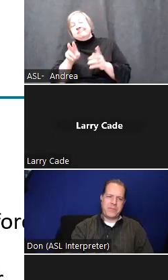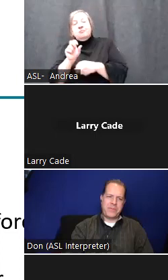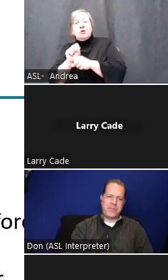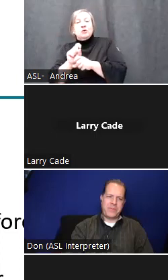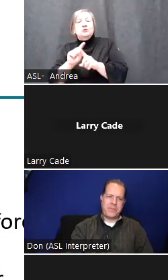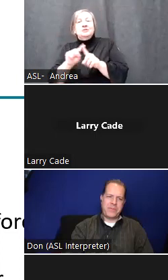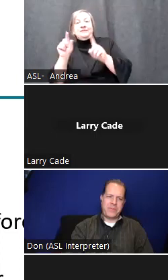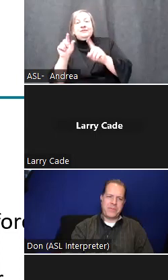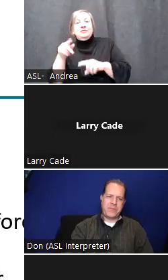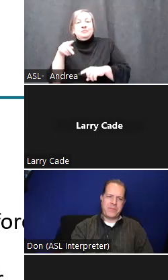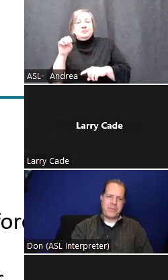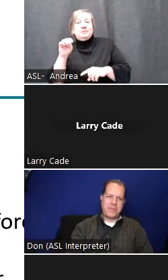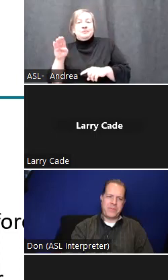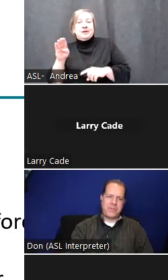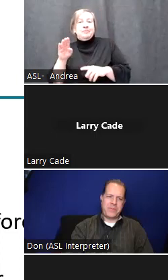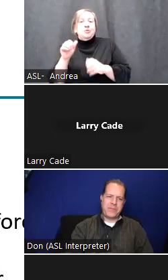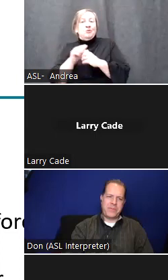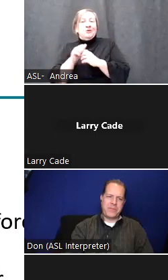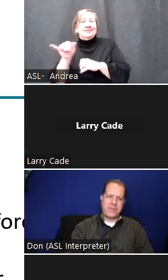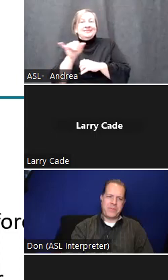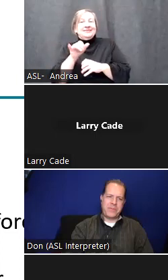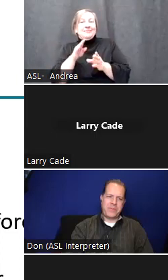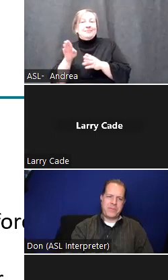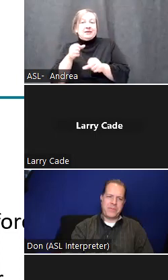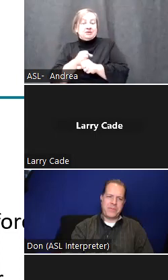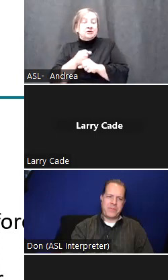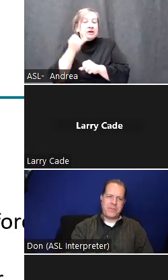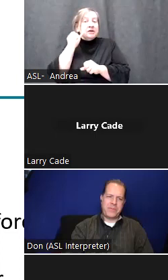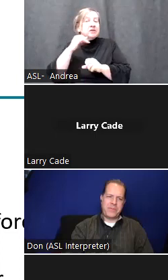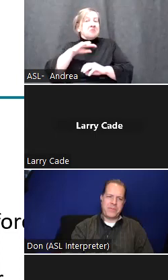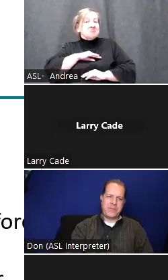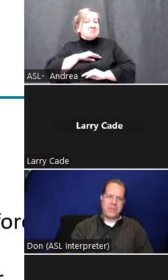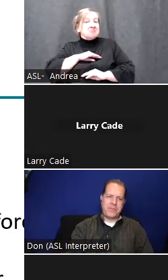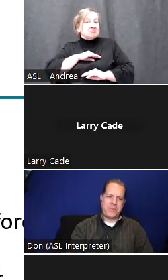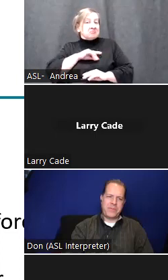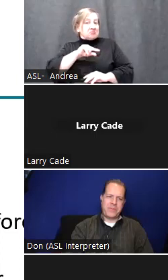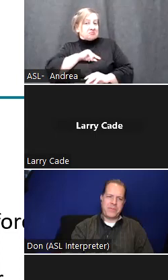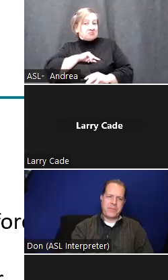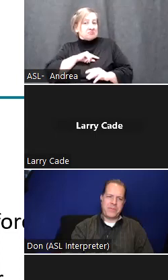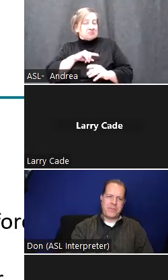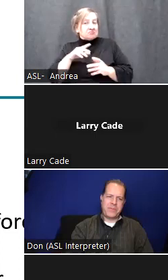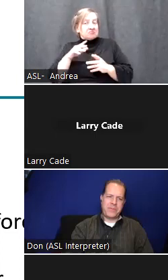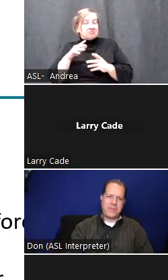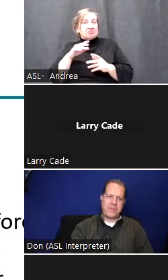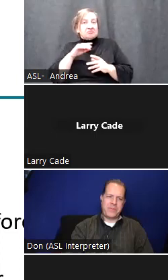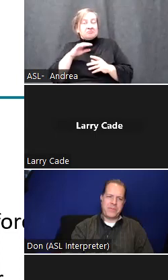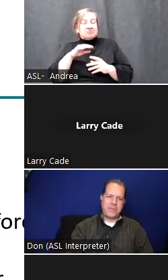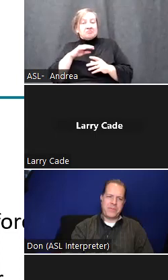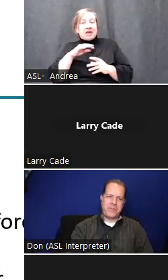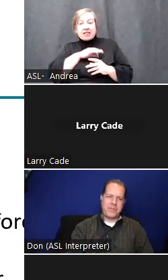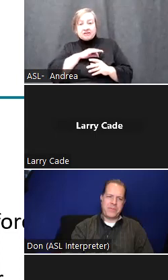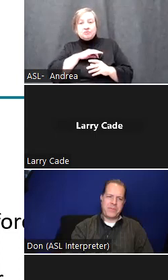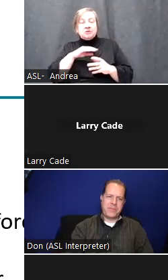different PEB agency within the same plan year. As long as they meet certain eligibility requirements, then they are able to